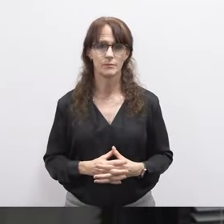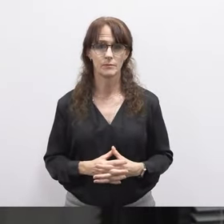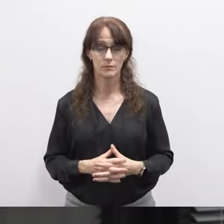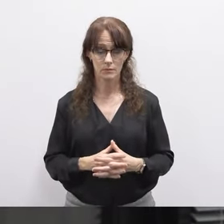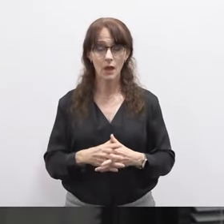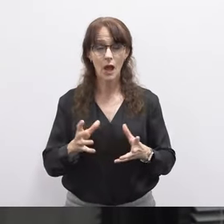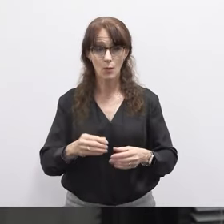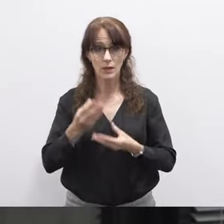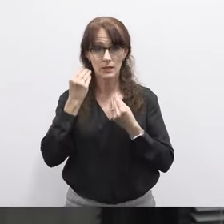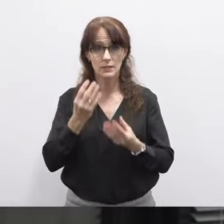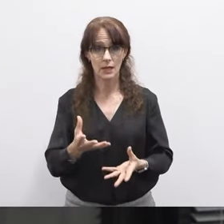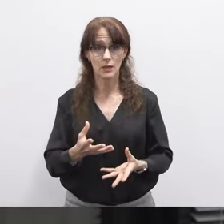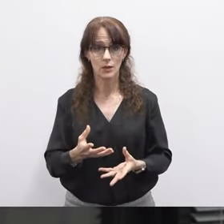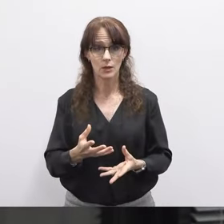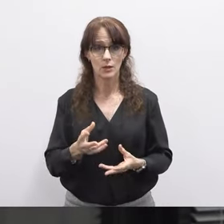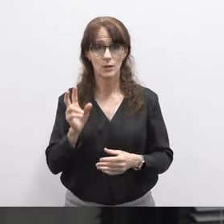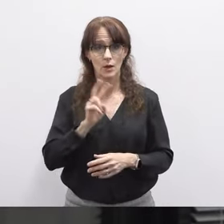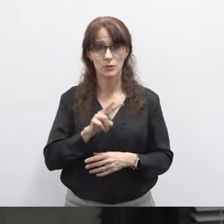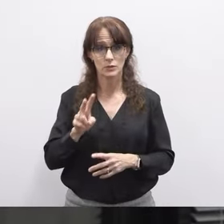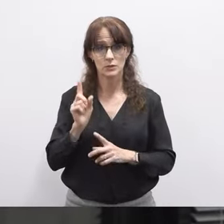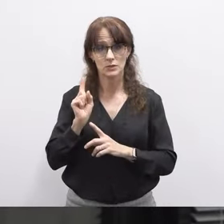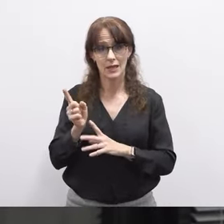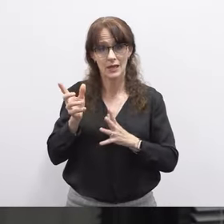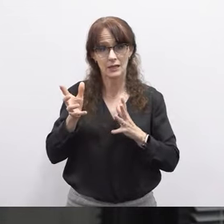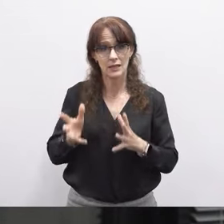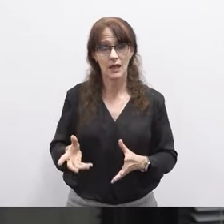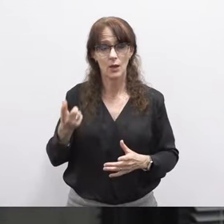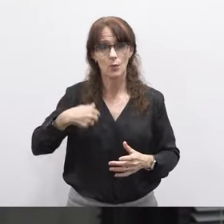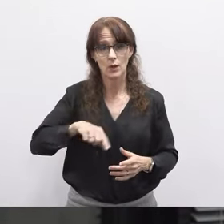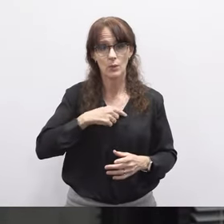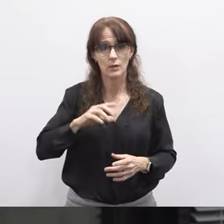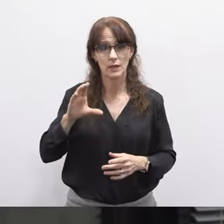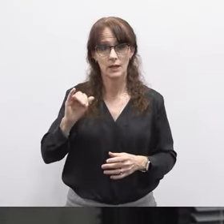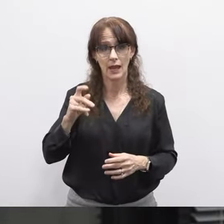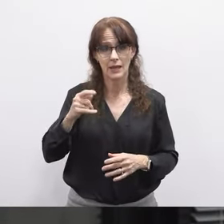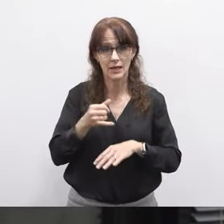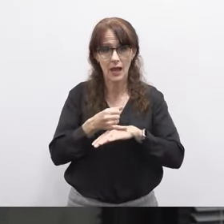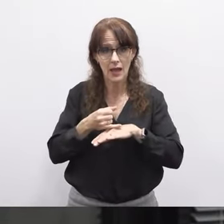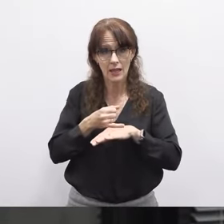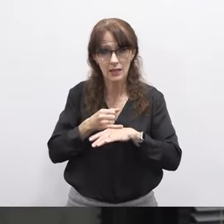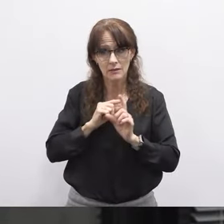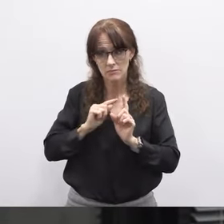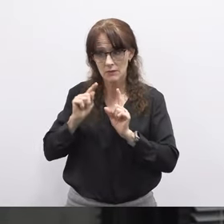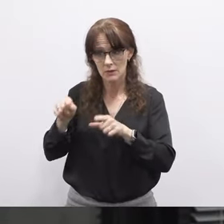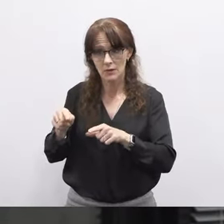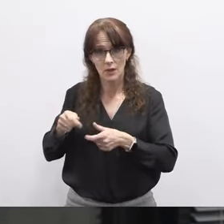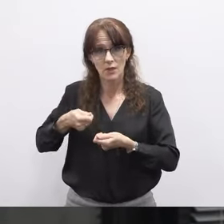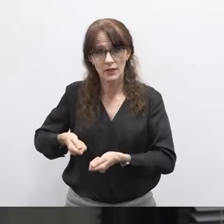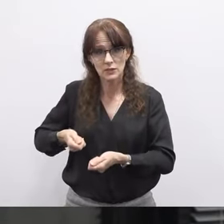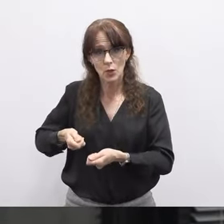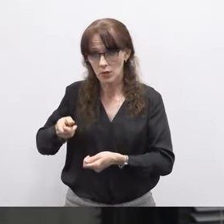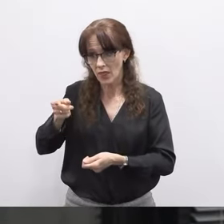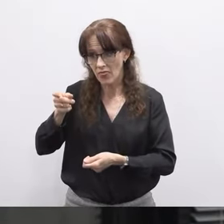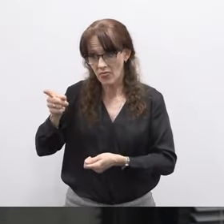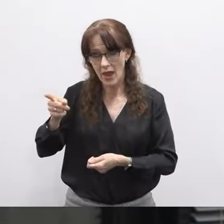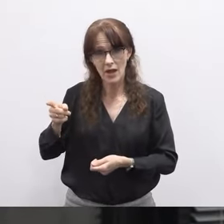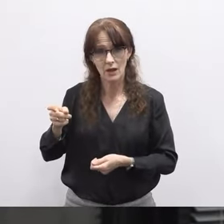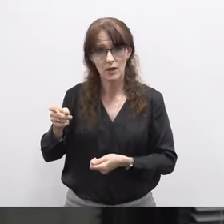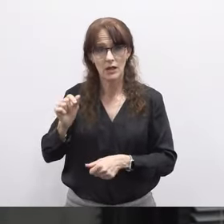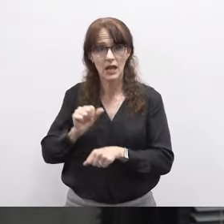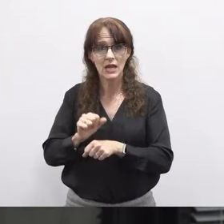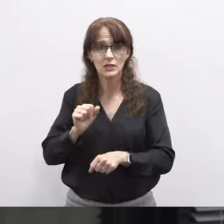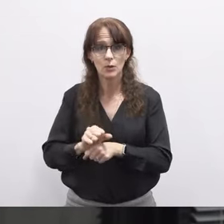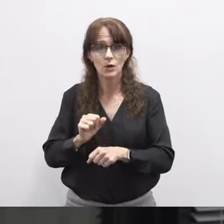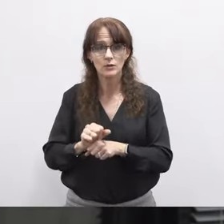I do want to tell you a little bit while I have 22 seconds left. We went to Catalina Island, and the custodian there is